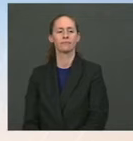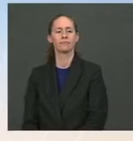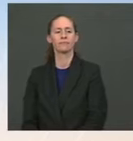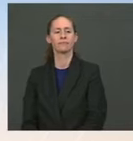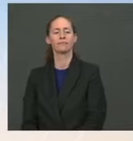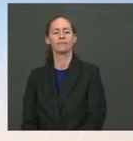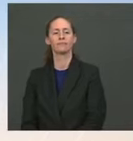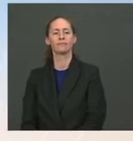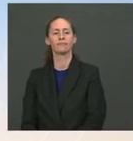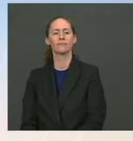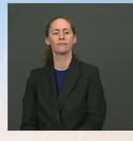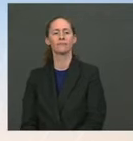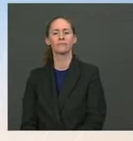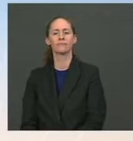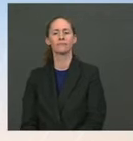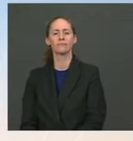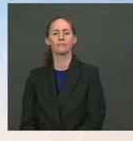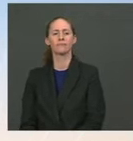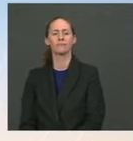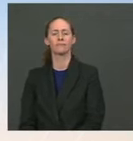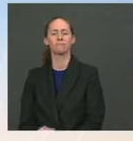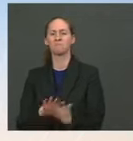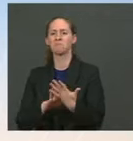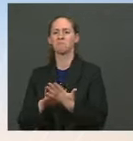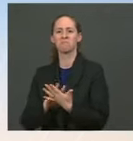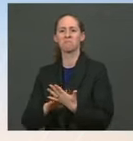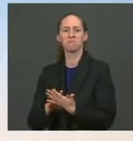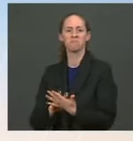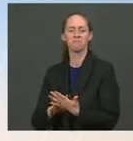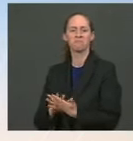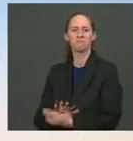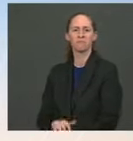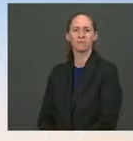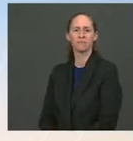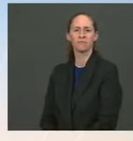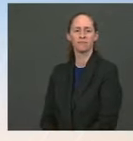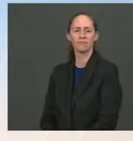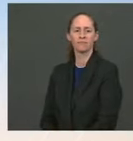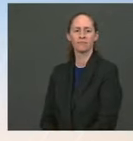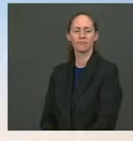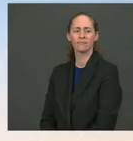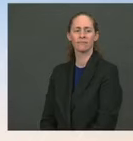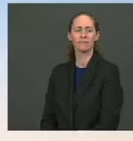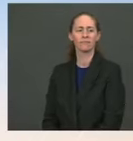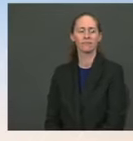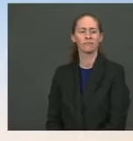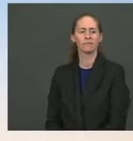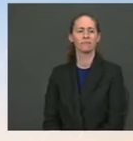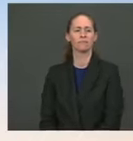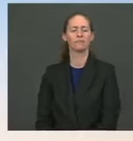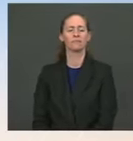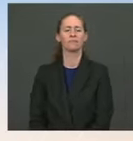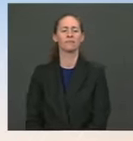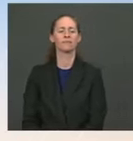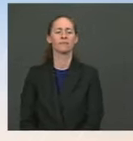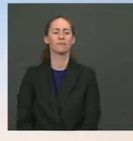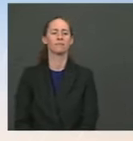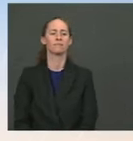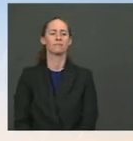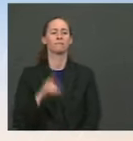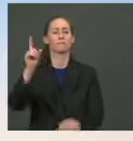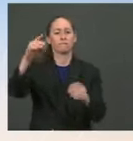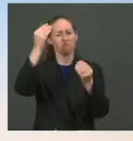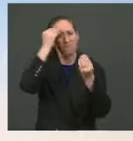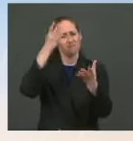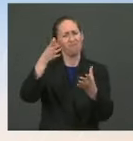talks as they go forward? And is he optimistic there will ultimately be a deal? Well, I'll say this. The president is definitely very engaged.